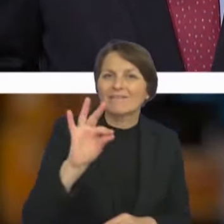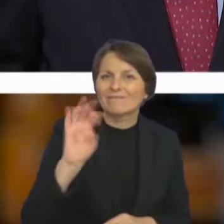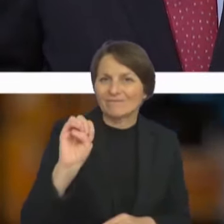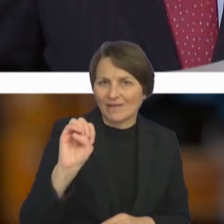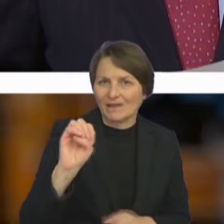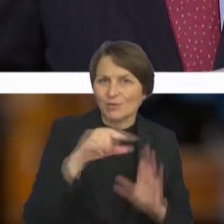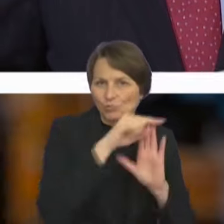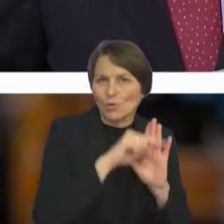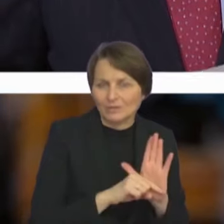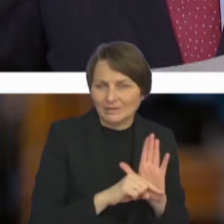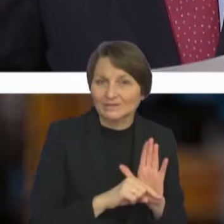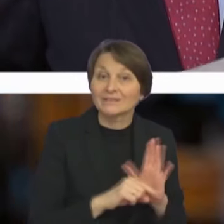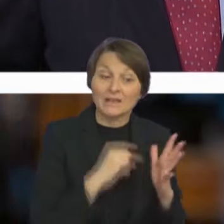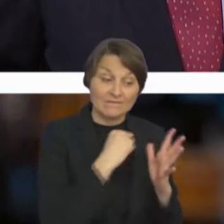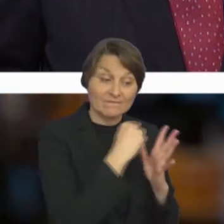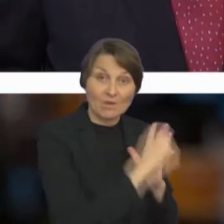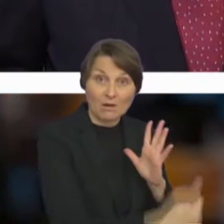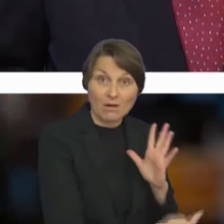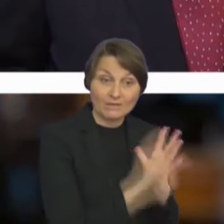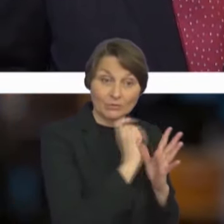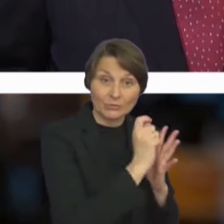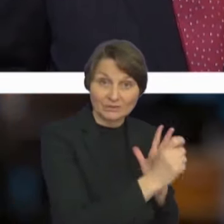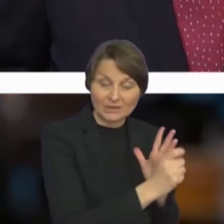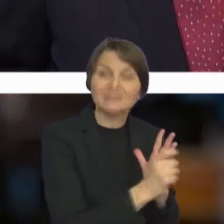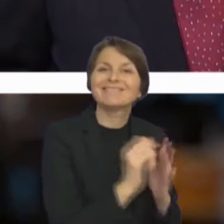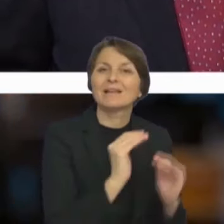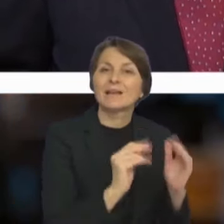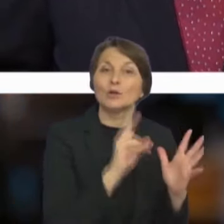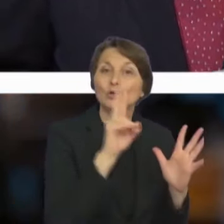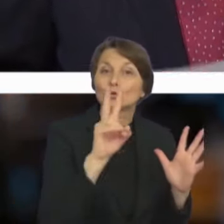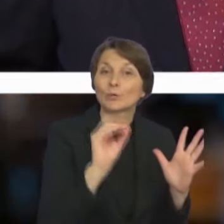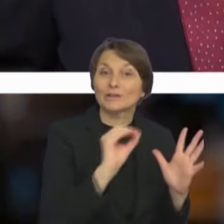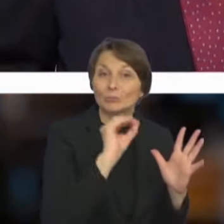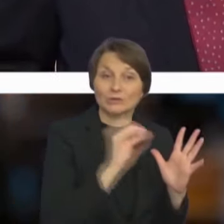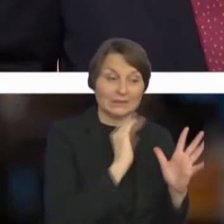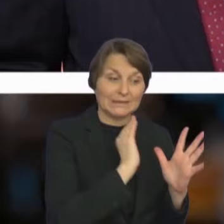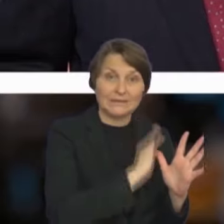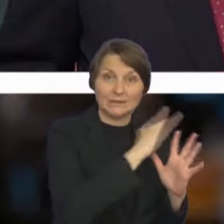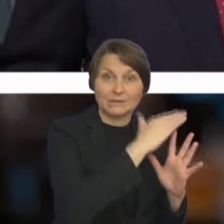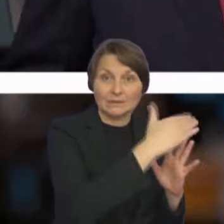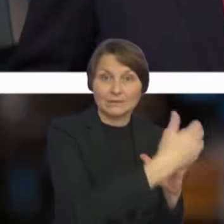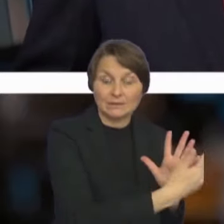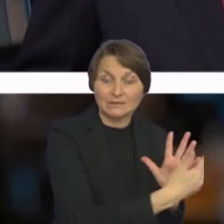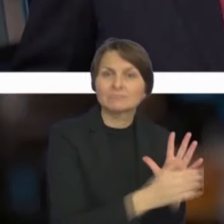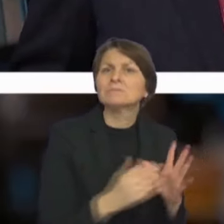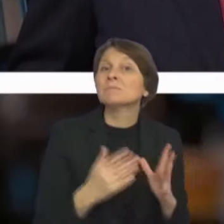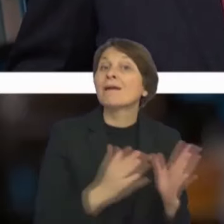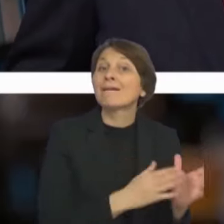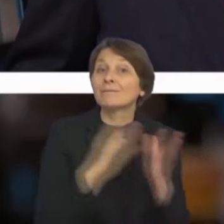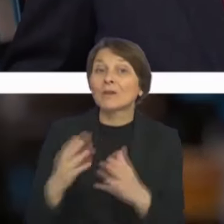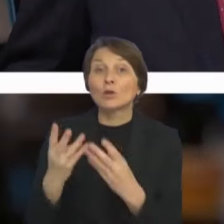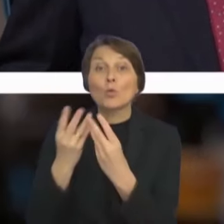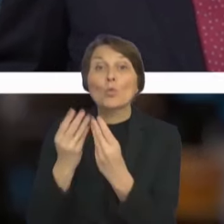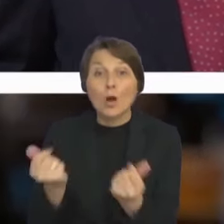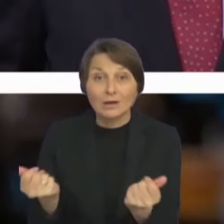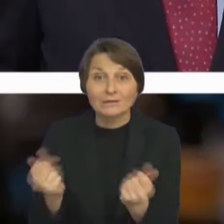five criteria were given an equal weighting of 20%. Now, as far as qualitative criteria are concerned, they have also